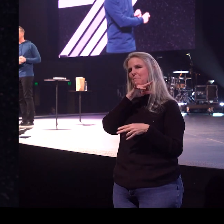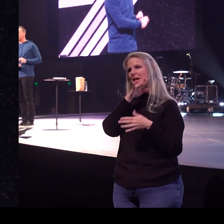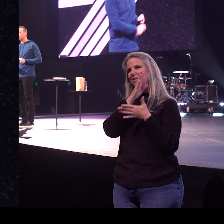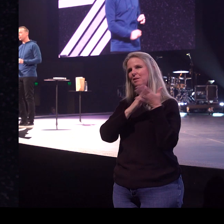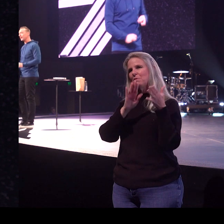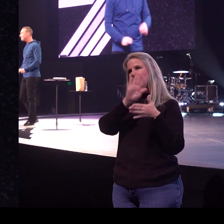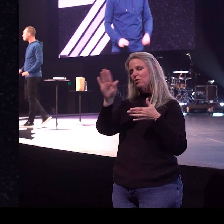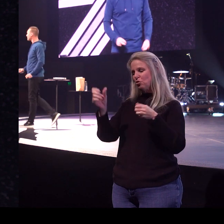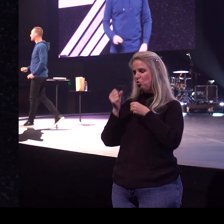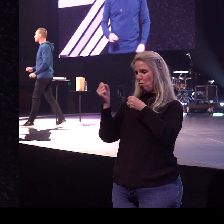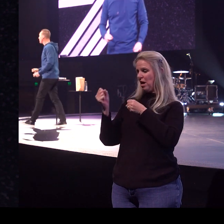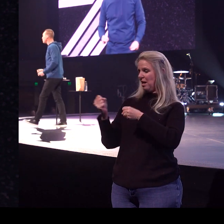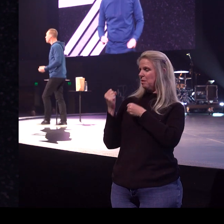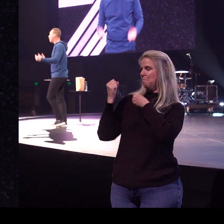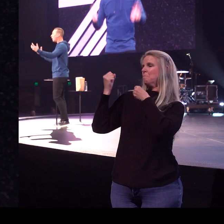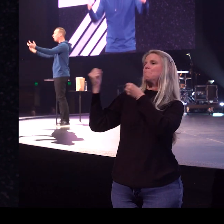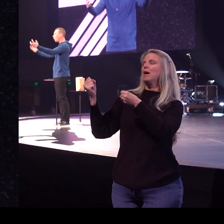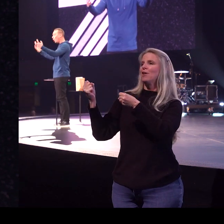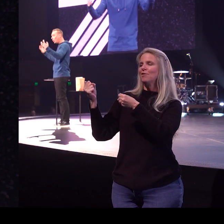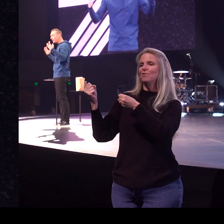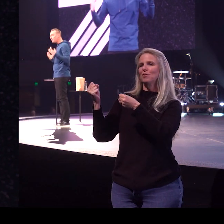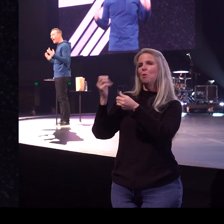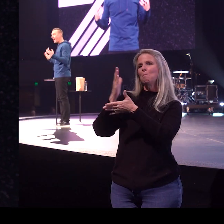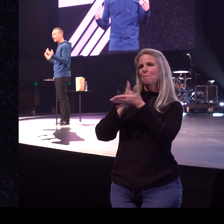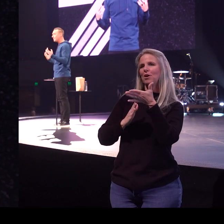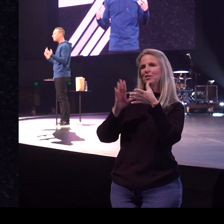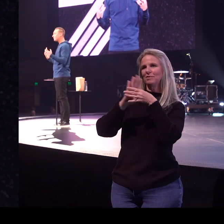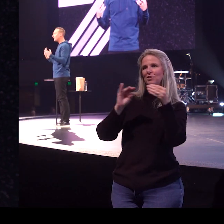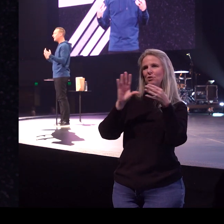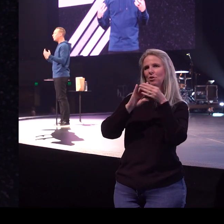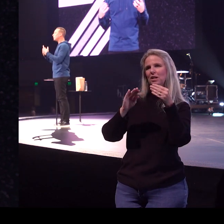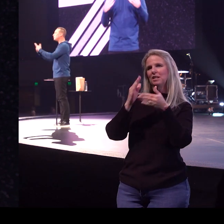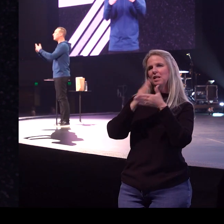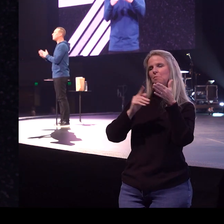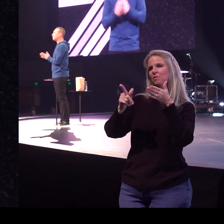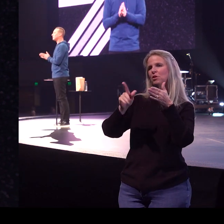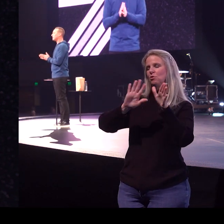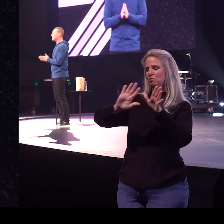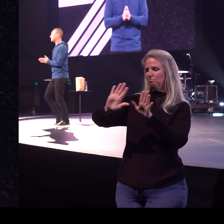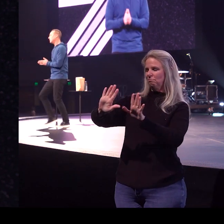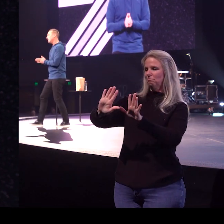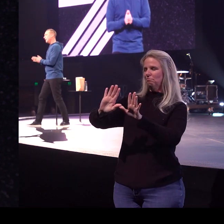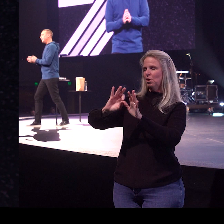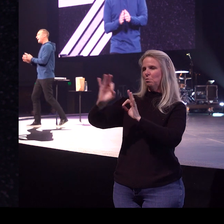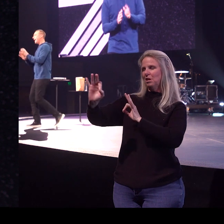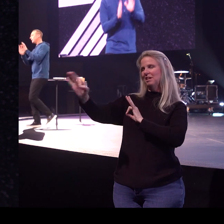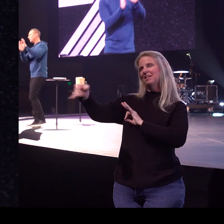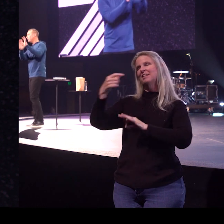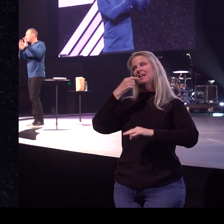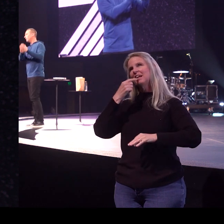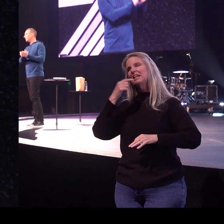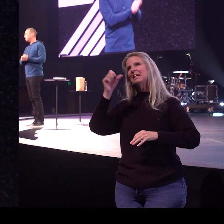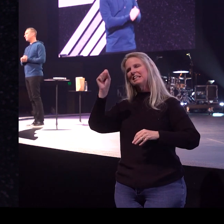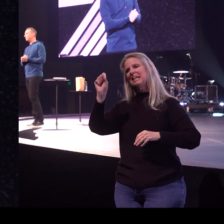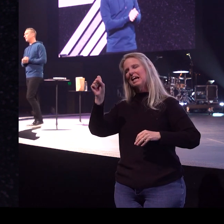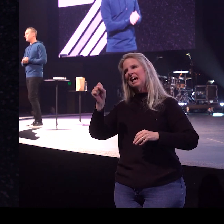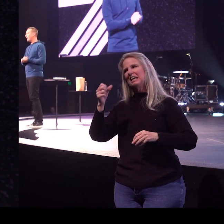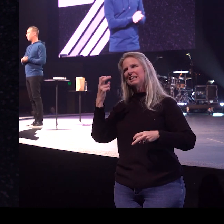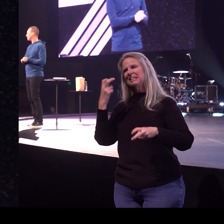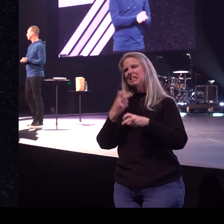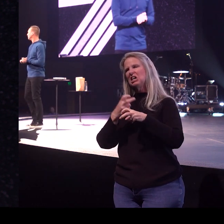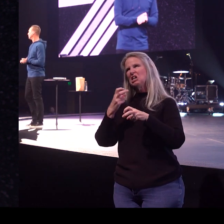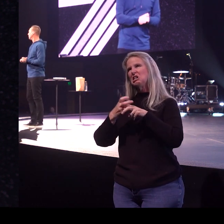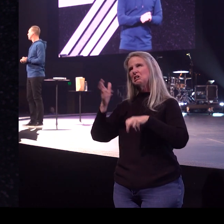powerful parts of your story. And some of you are holding back. What you tell people is this. Yeah, I had a little bit of